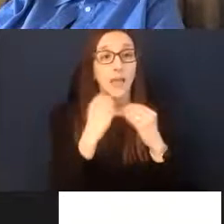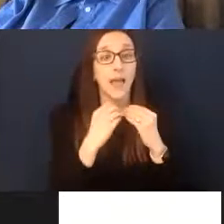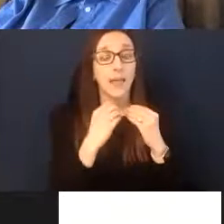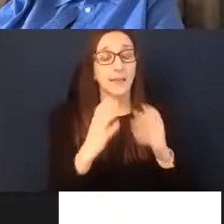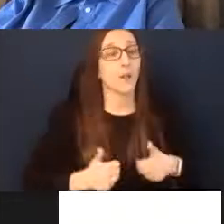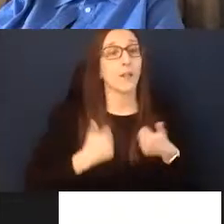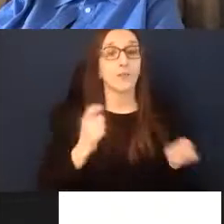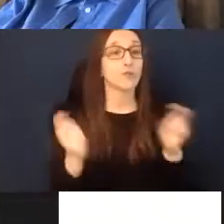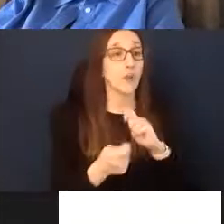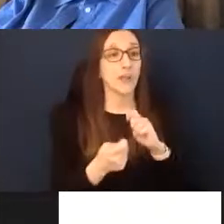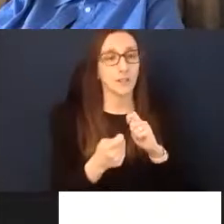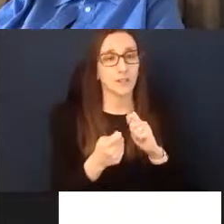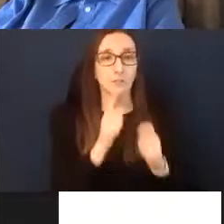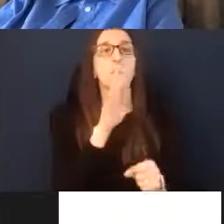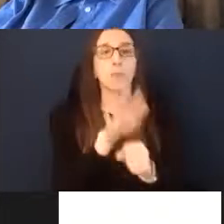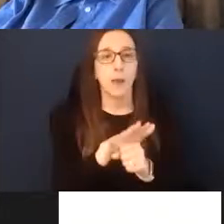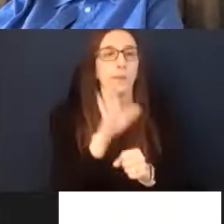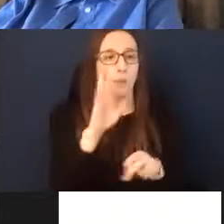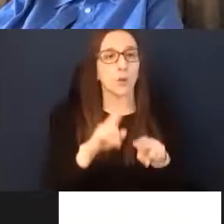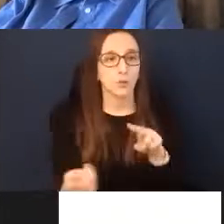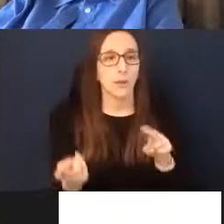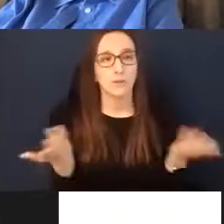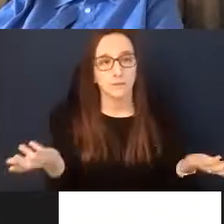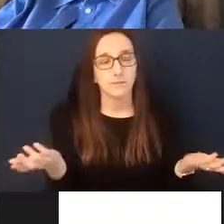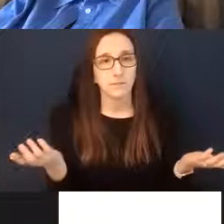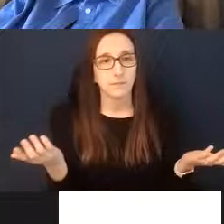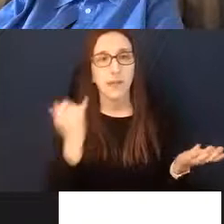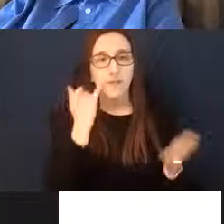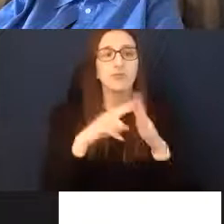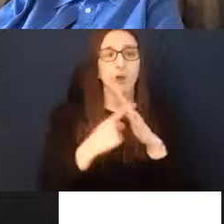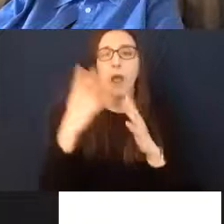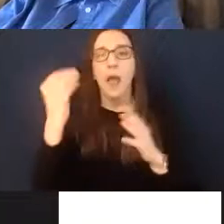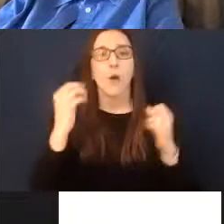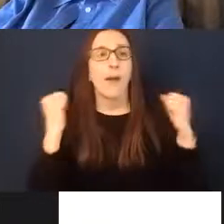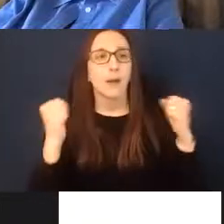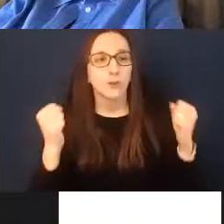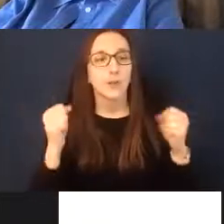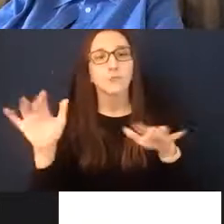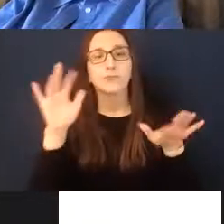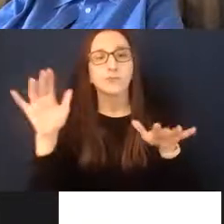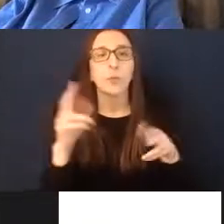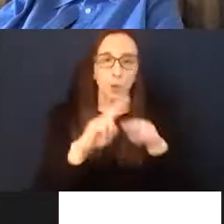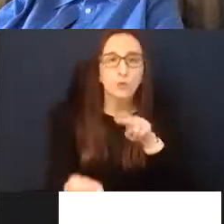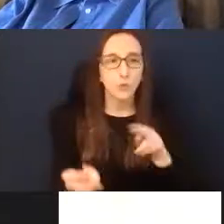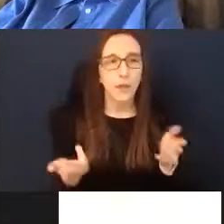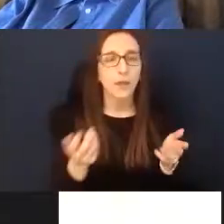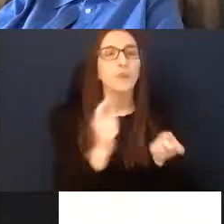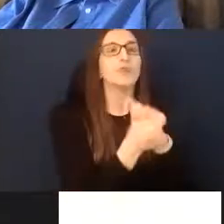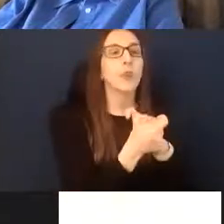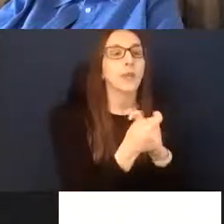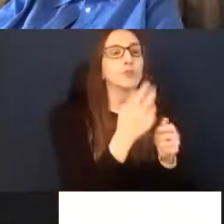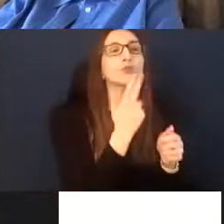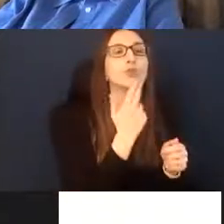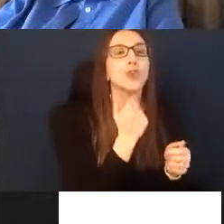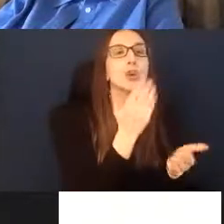lifestyle, I can guarantee you that they're going to lose weight. They just might not be losing what they want, and it might be in an